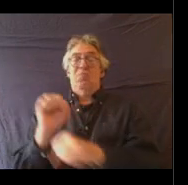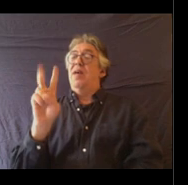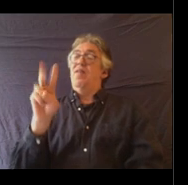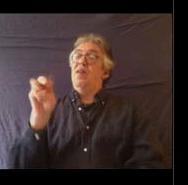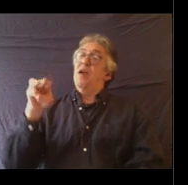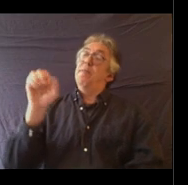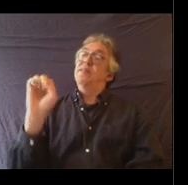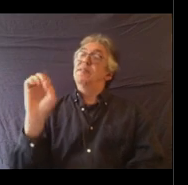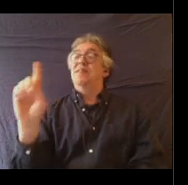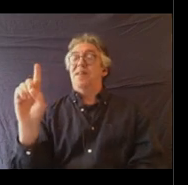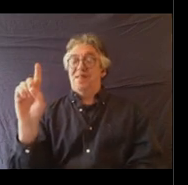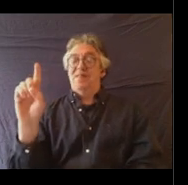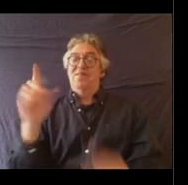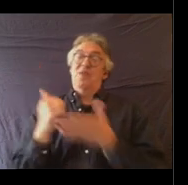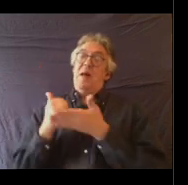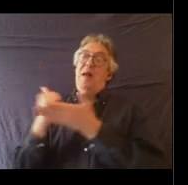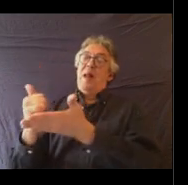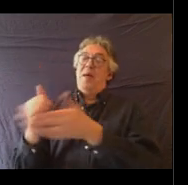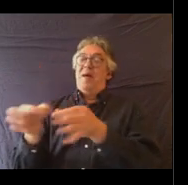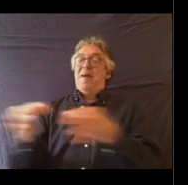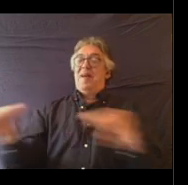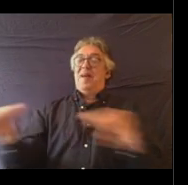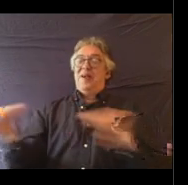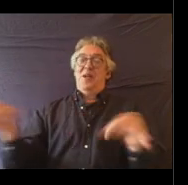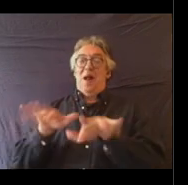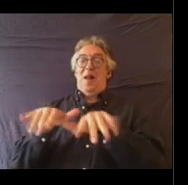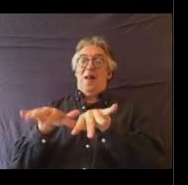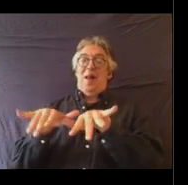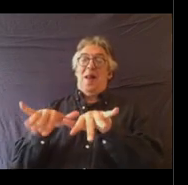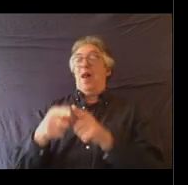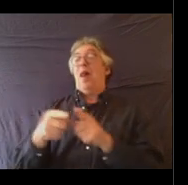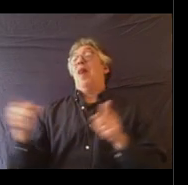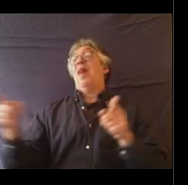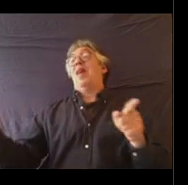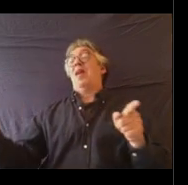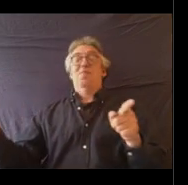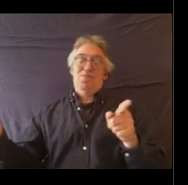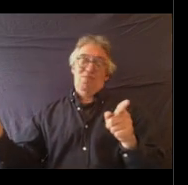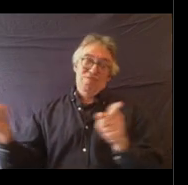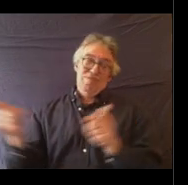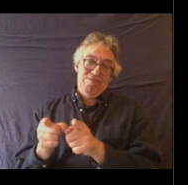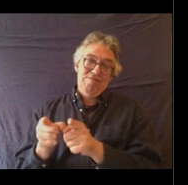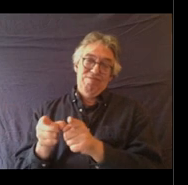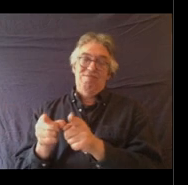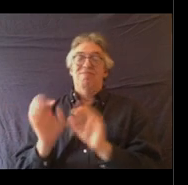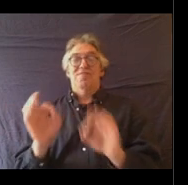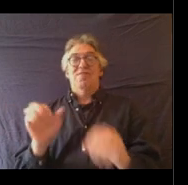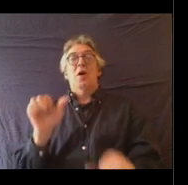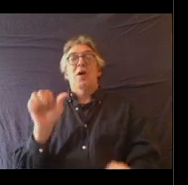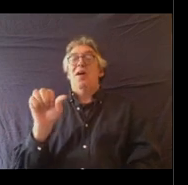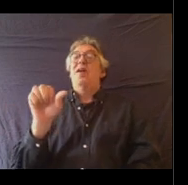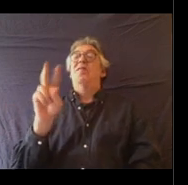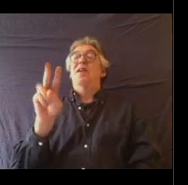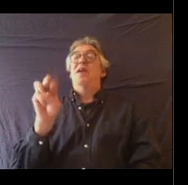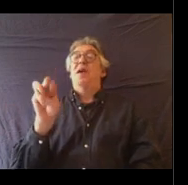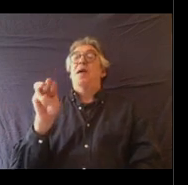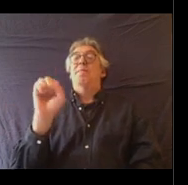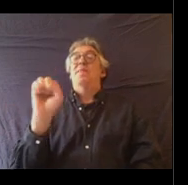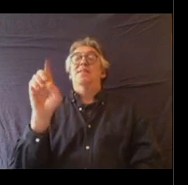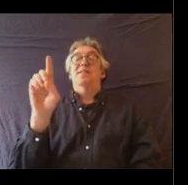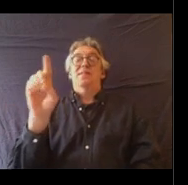captioner. And I think like this, we can avoid a little bit this very, very long and complicated